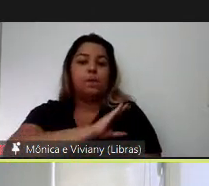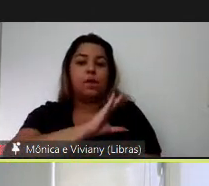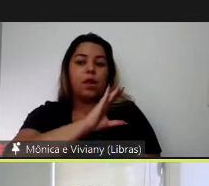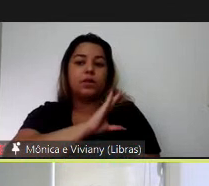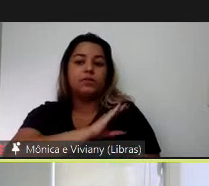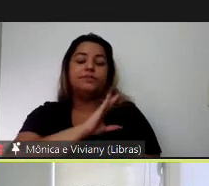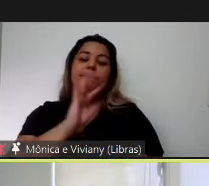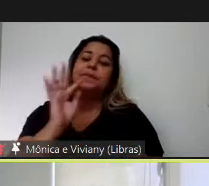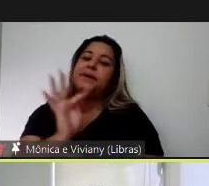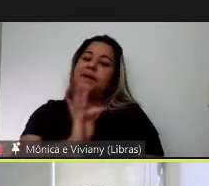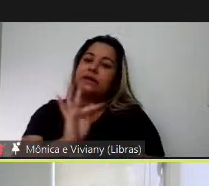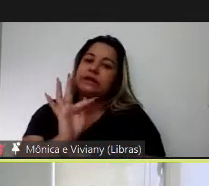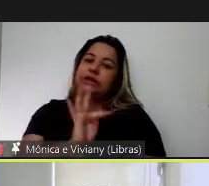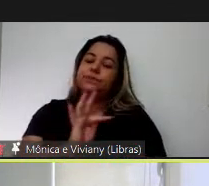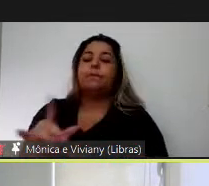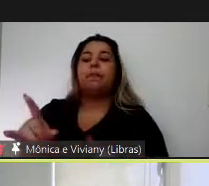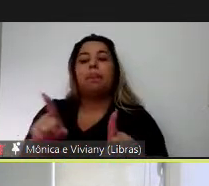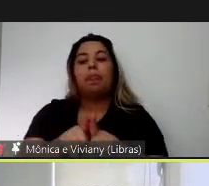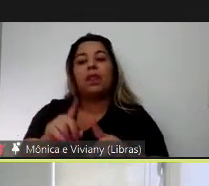The